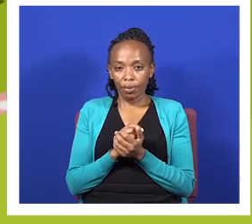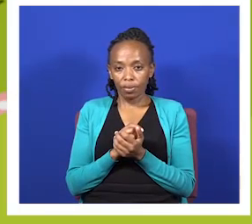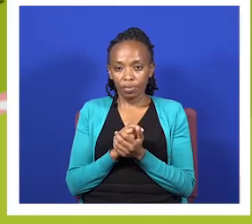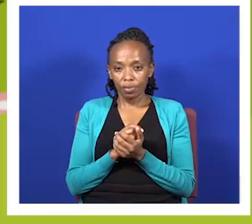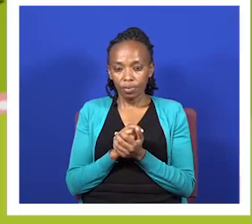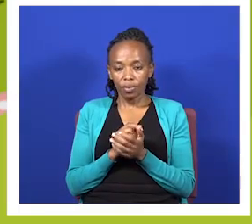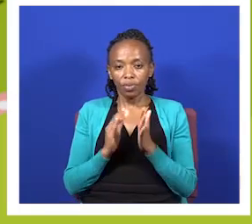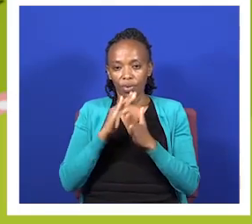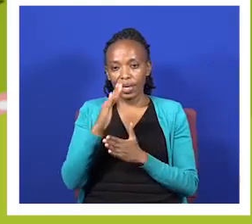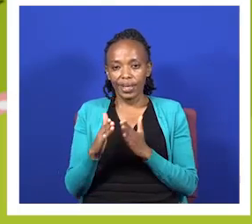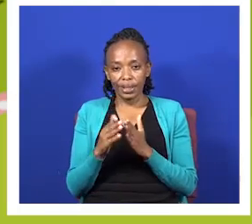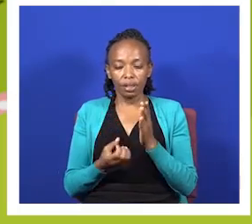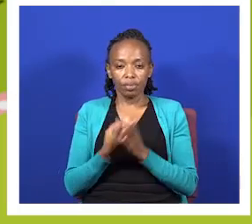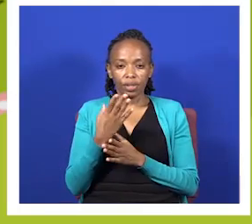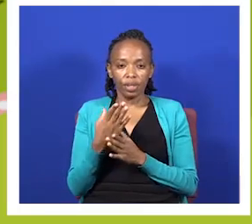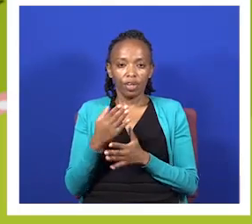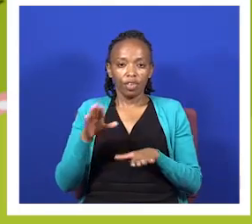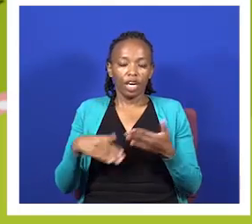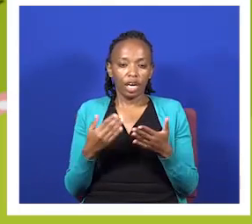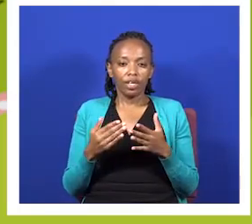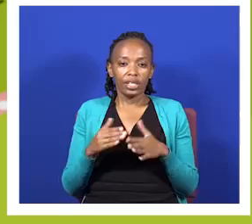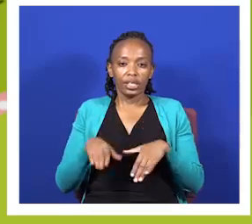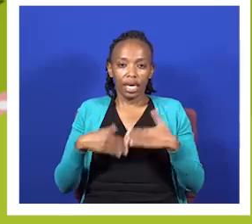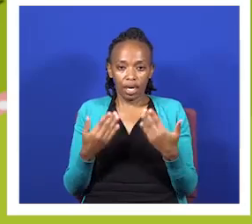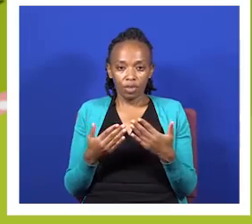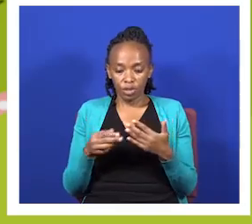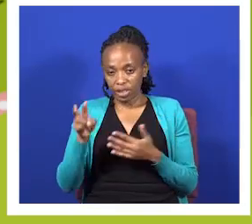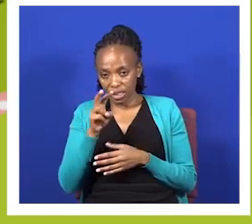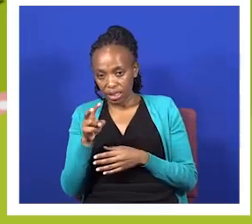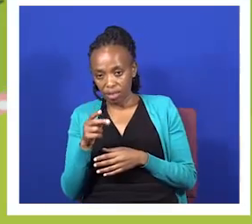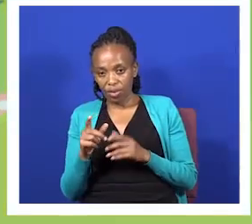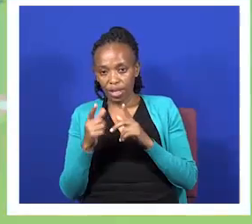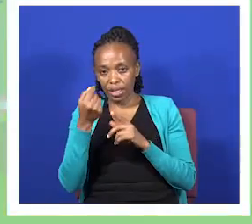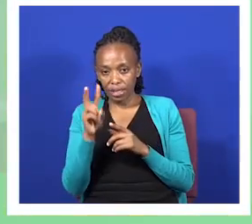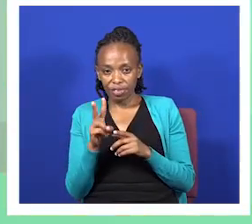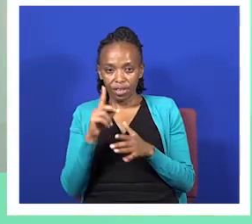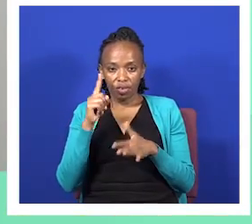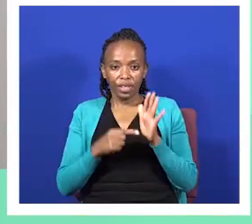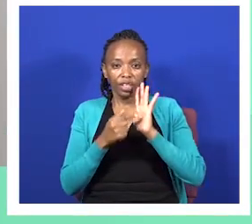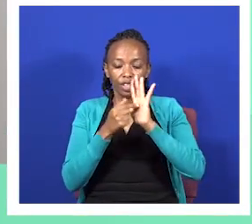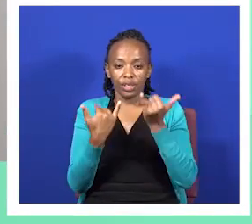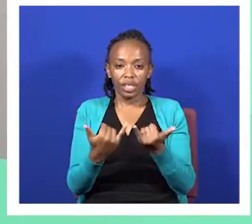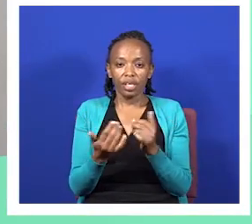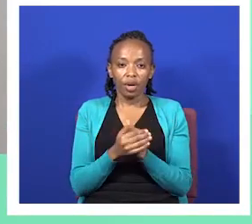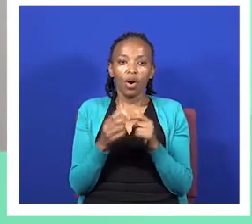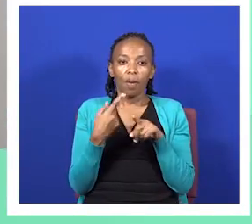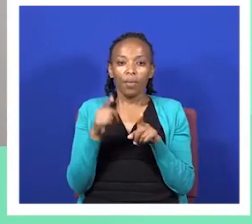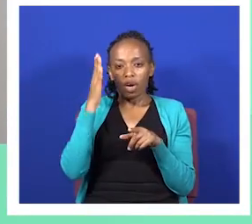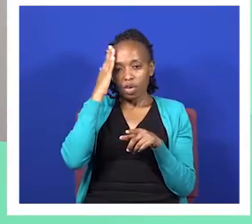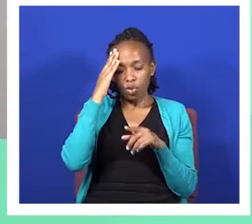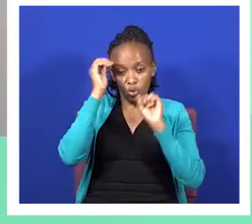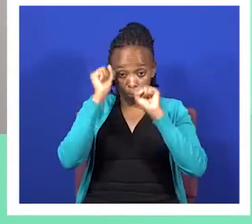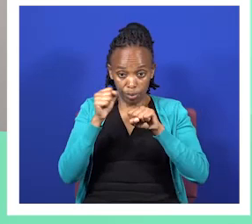The end product, or the way it will look like, is the way you'll see it on the screen, what is showing now. But